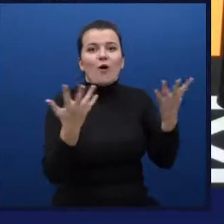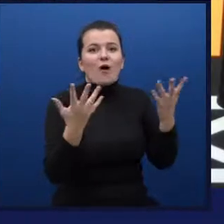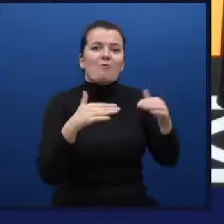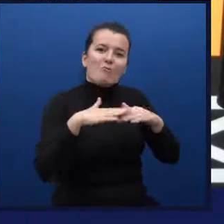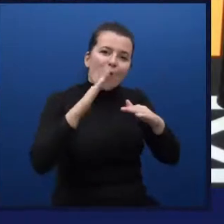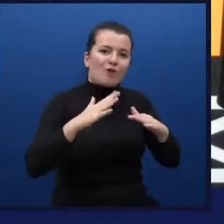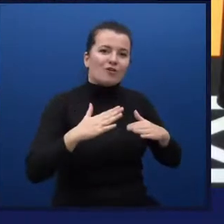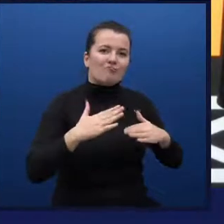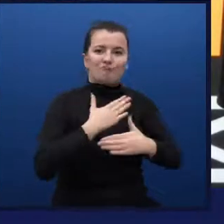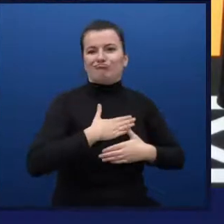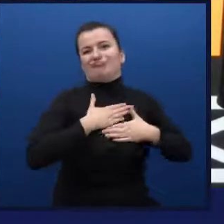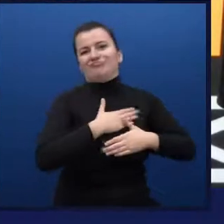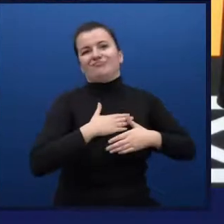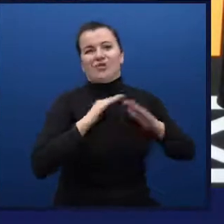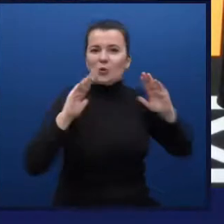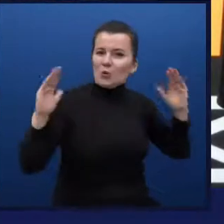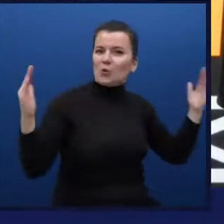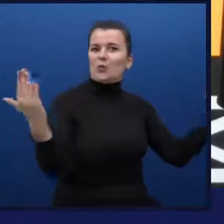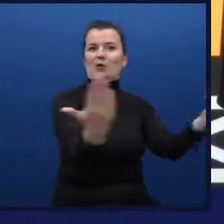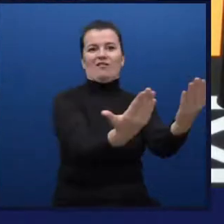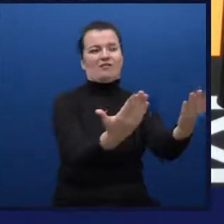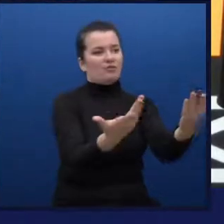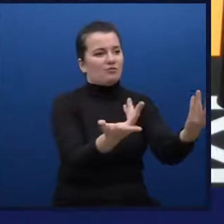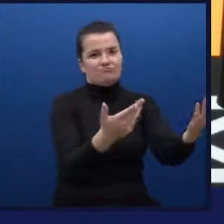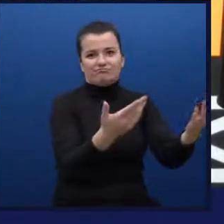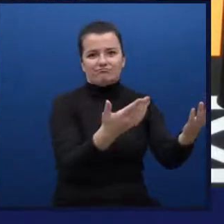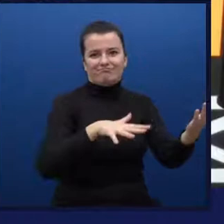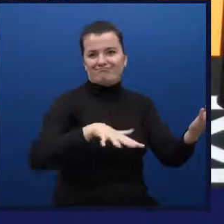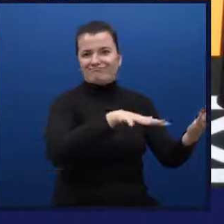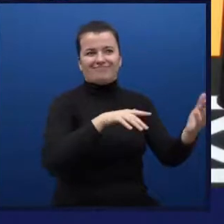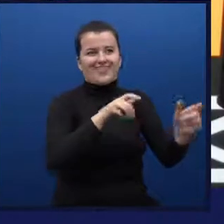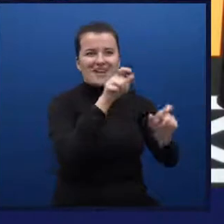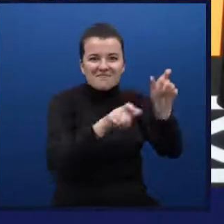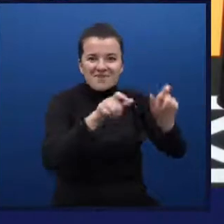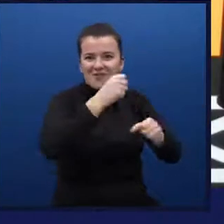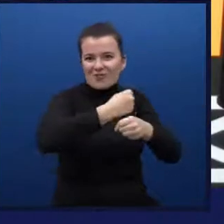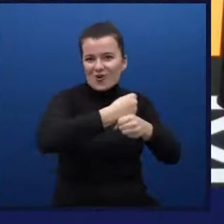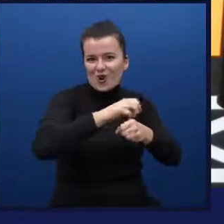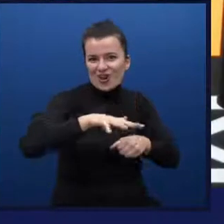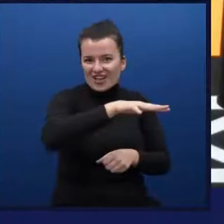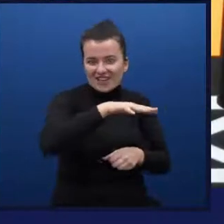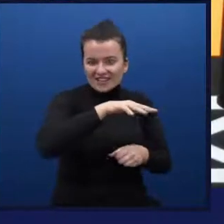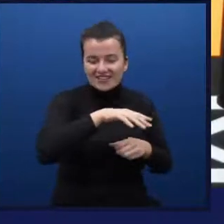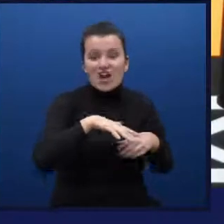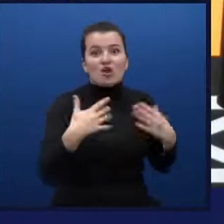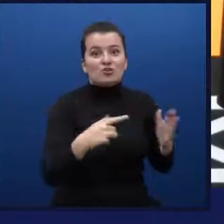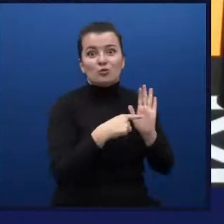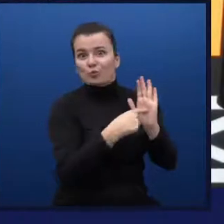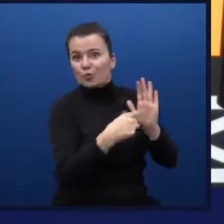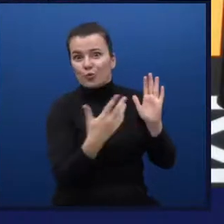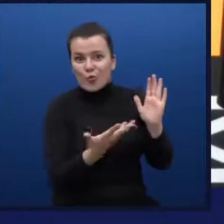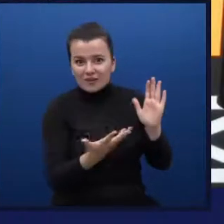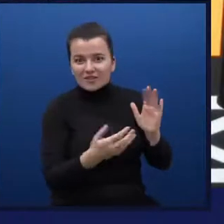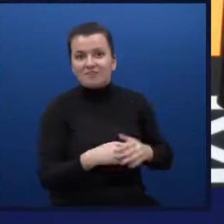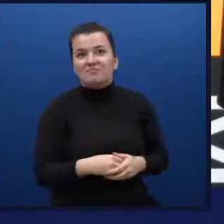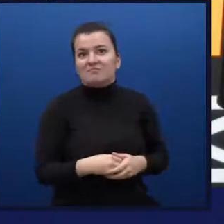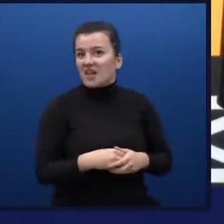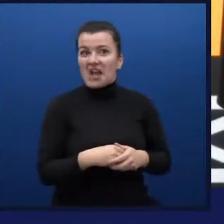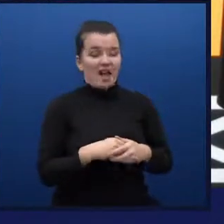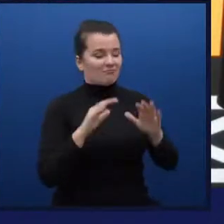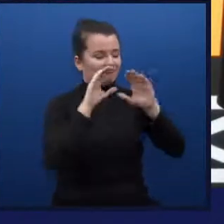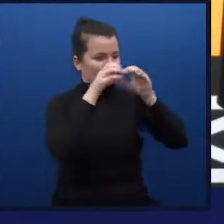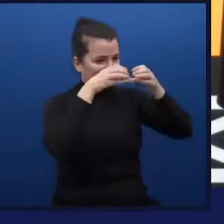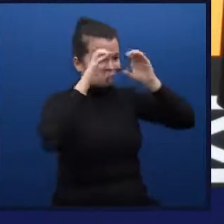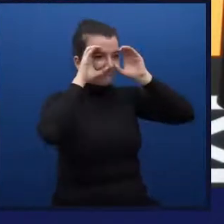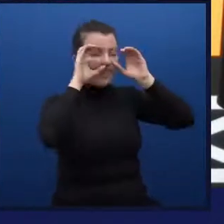amongst coworkers. And so that instance and that capability that was highlighted was done in such an awesome way, and the